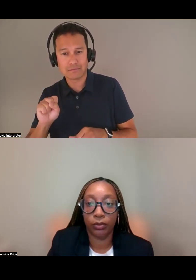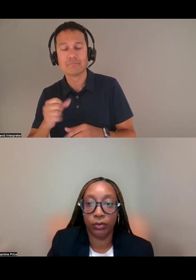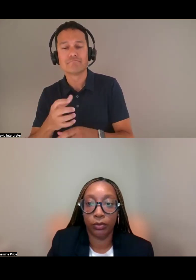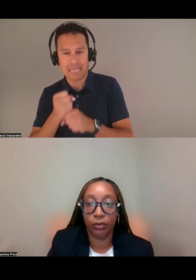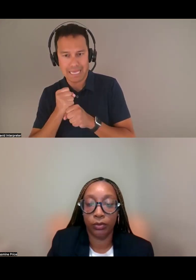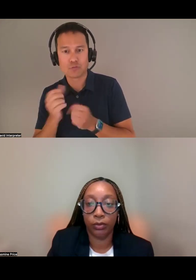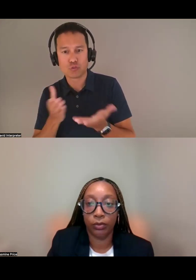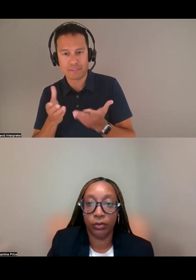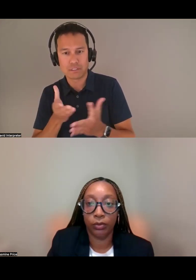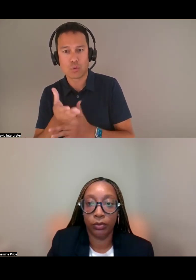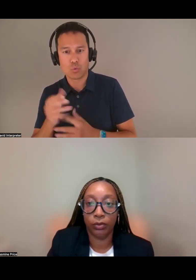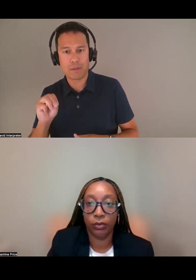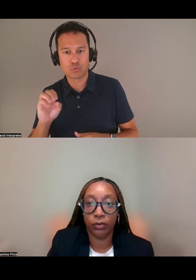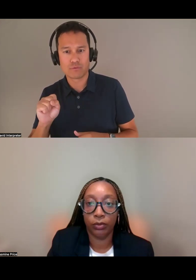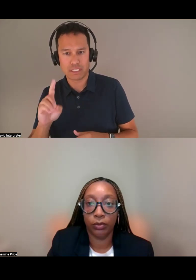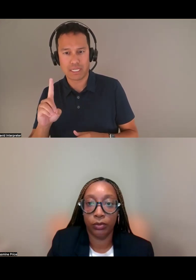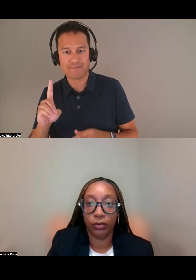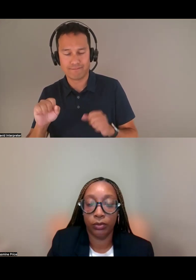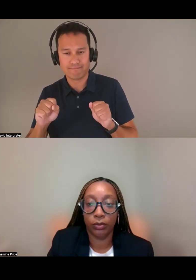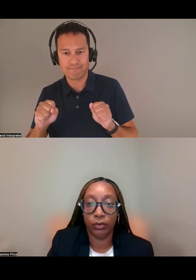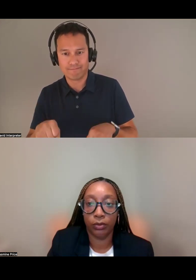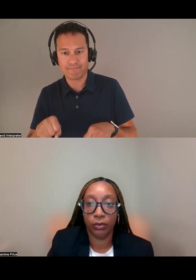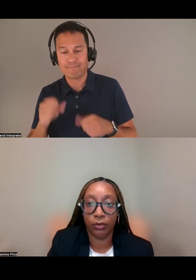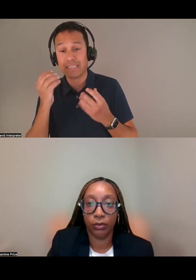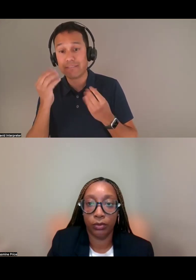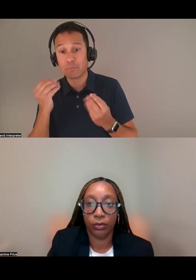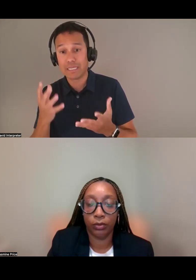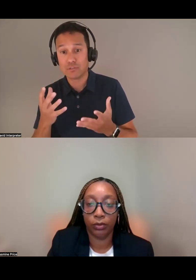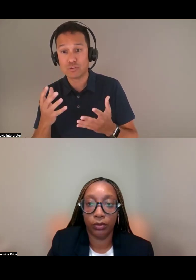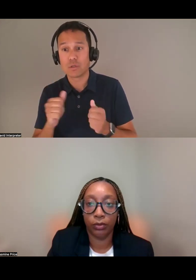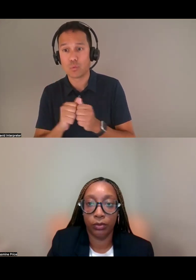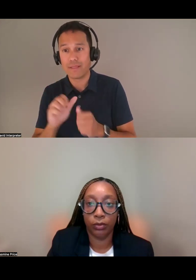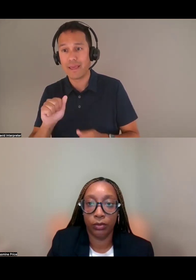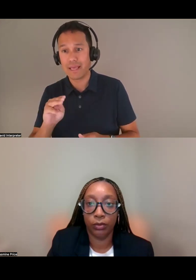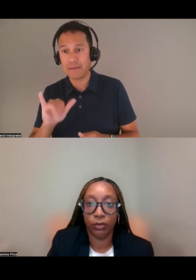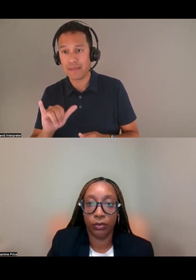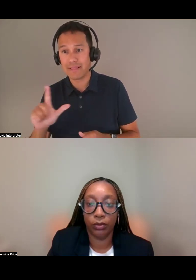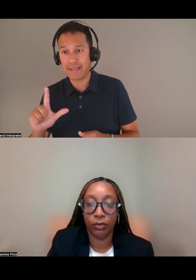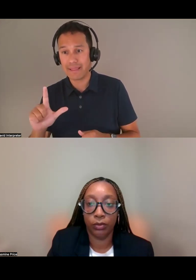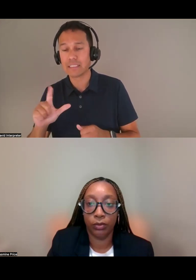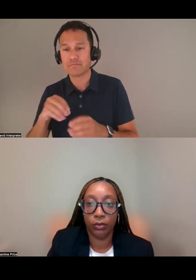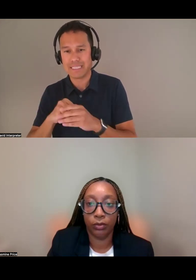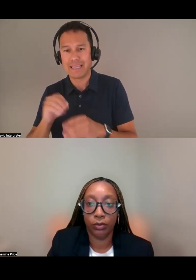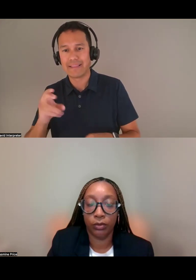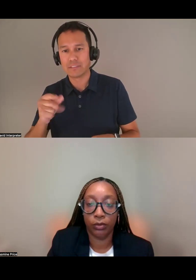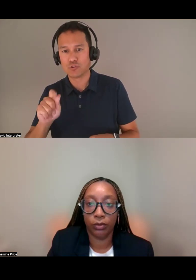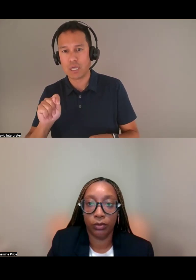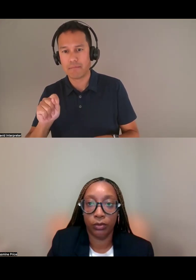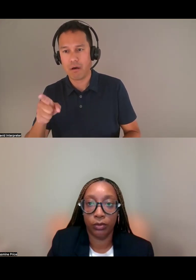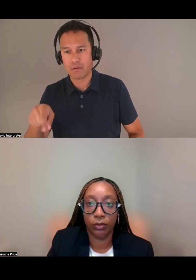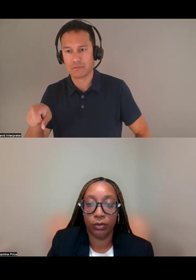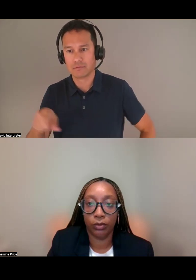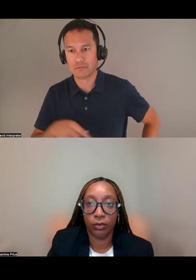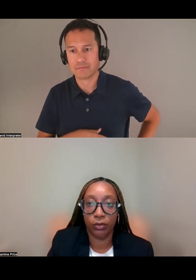Maryland School for the Deaf. And her information, along with Amy Lindley, are both in the chat box.